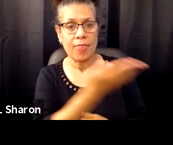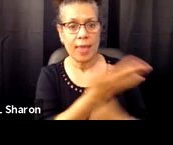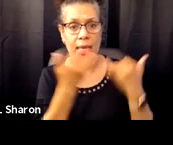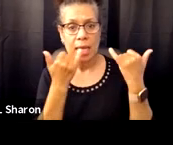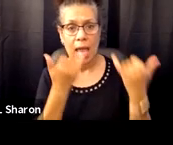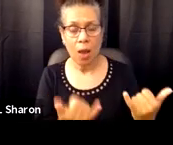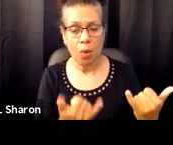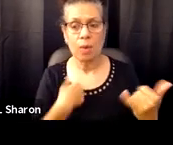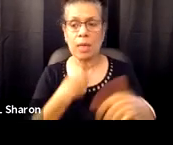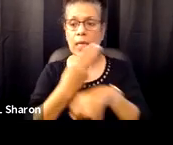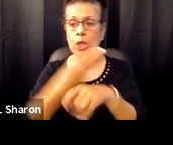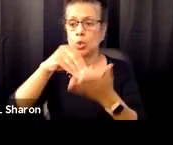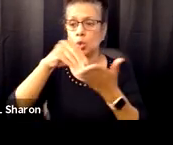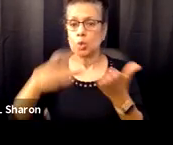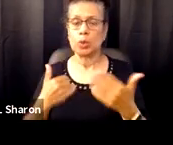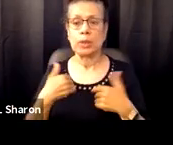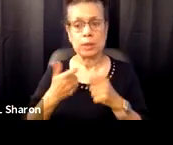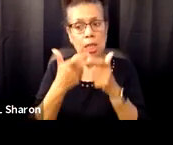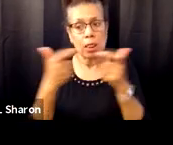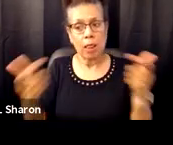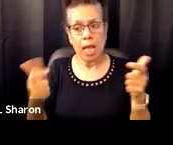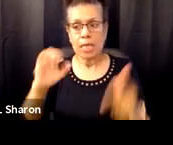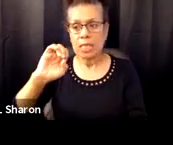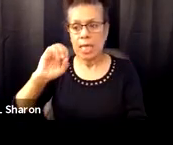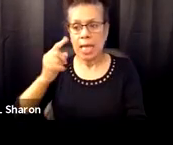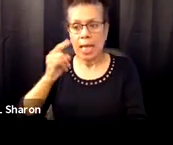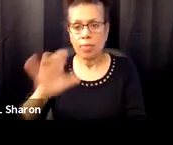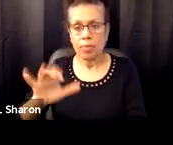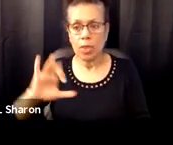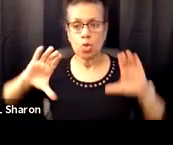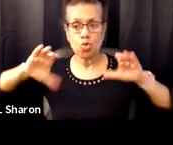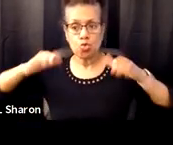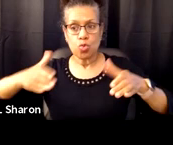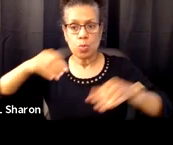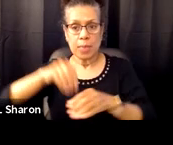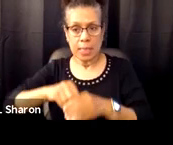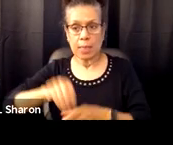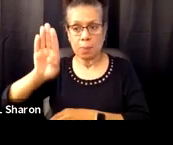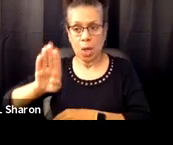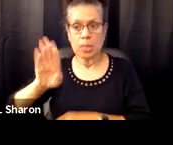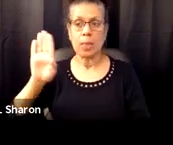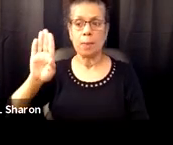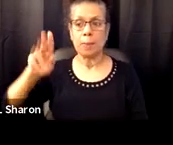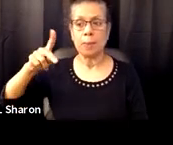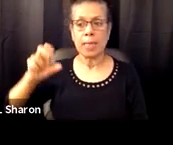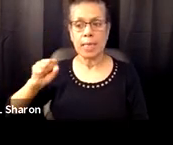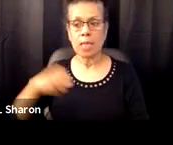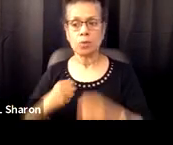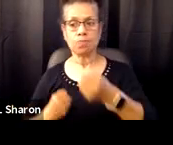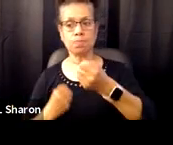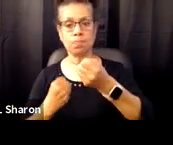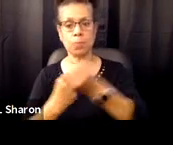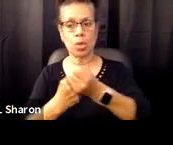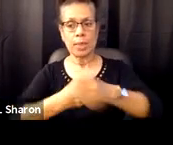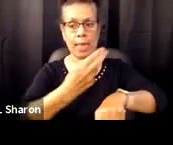our haitian students represent one of the largest ethnic populations in the district and bps stands with our haitian people